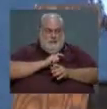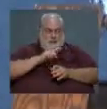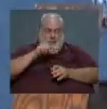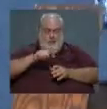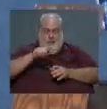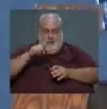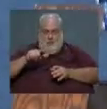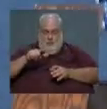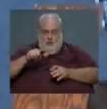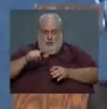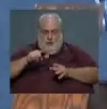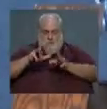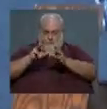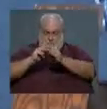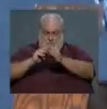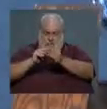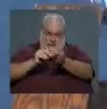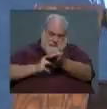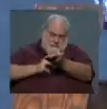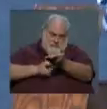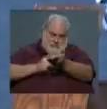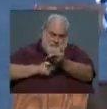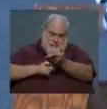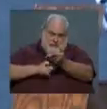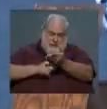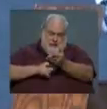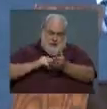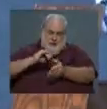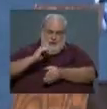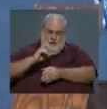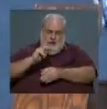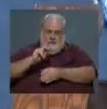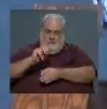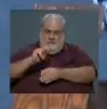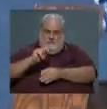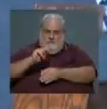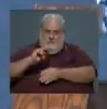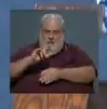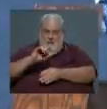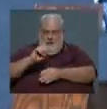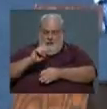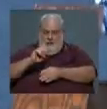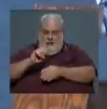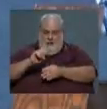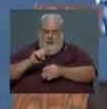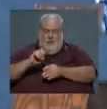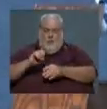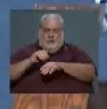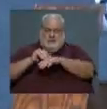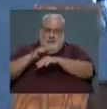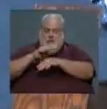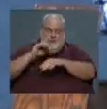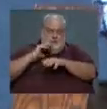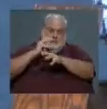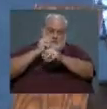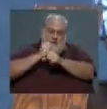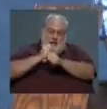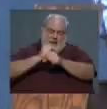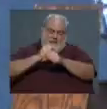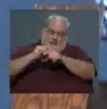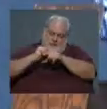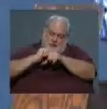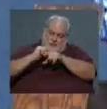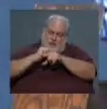landlord meeting at the Jacksonville Police Department, and we sent our property management over there to learn how